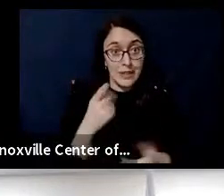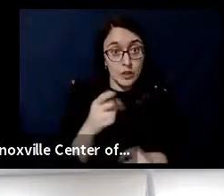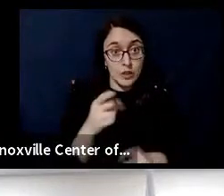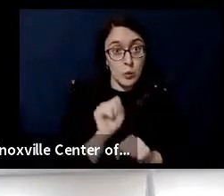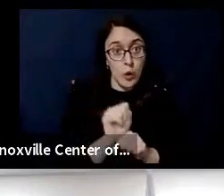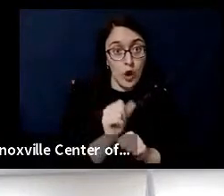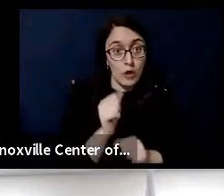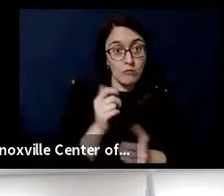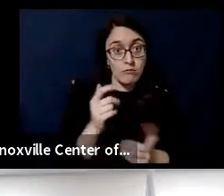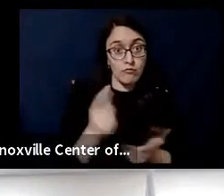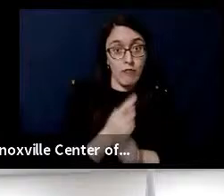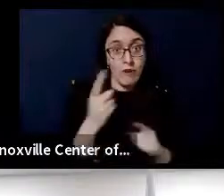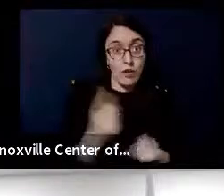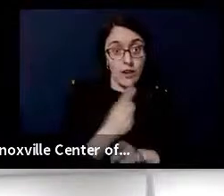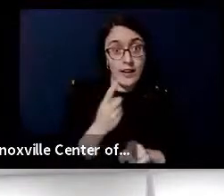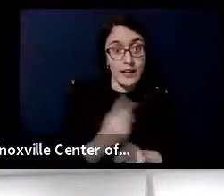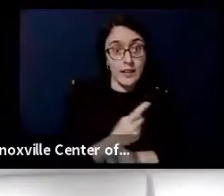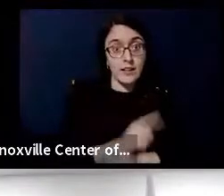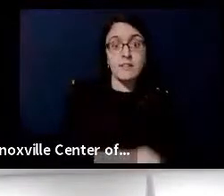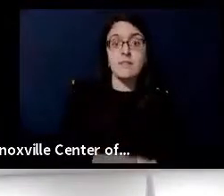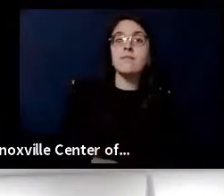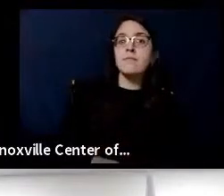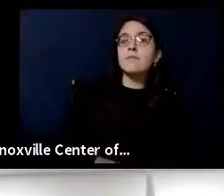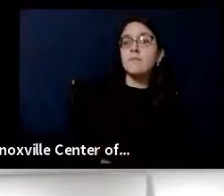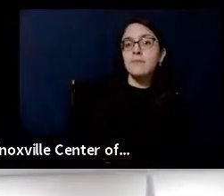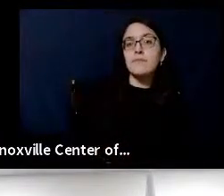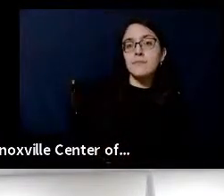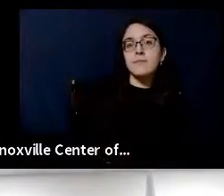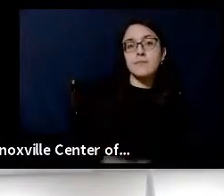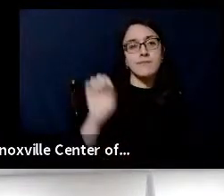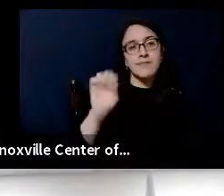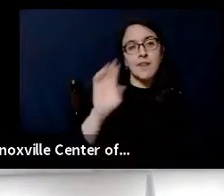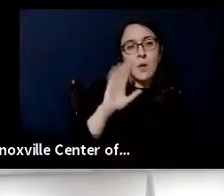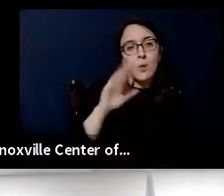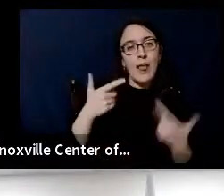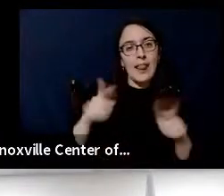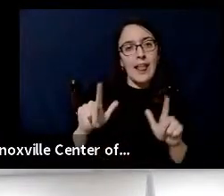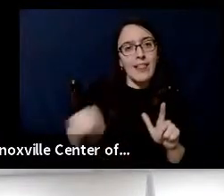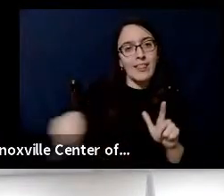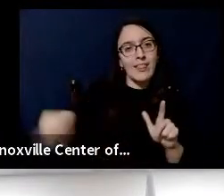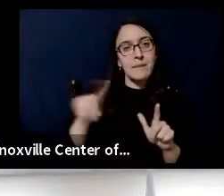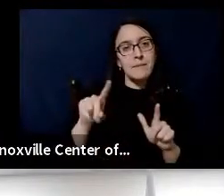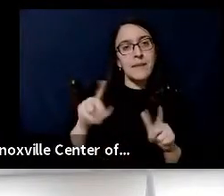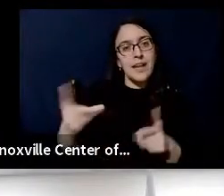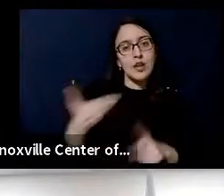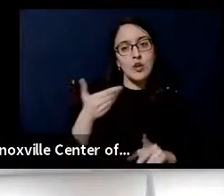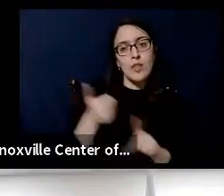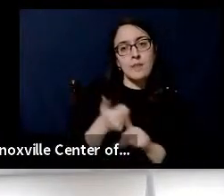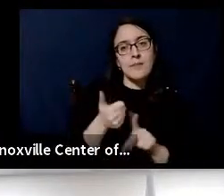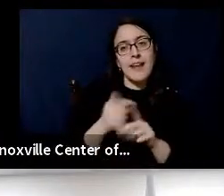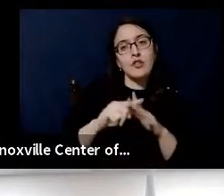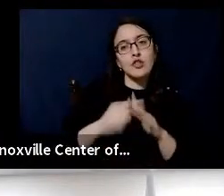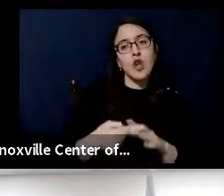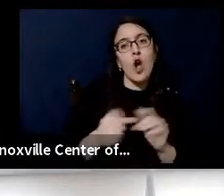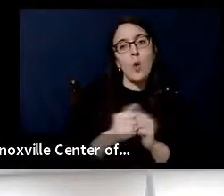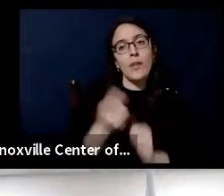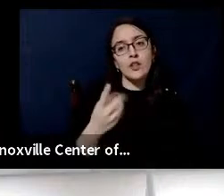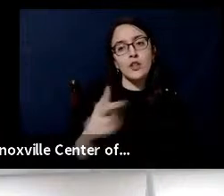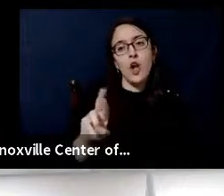basis. Yeah. First, I mean, I'll let these folks introduce themselves, but I'll start with Dr. Brown